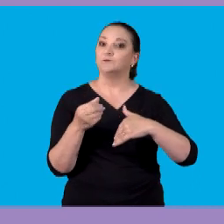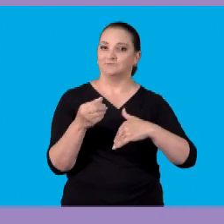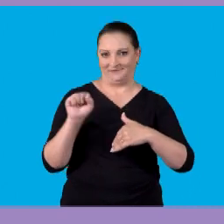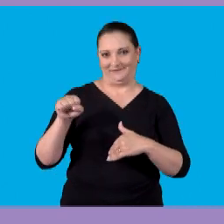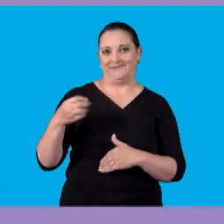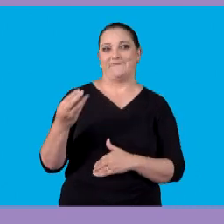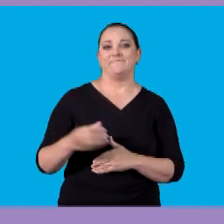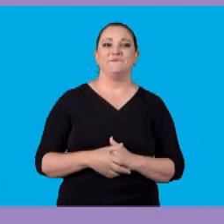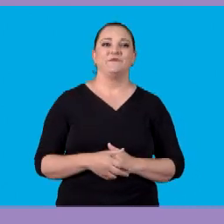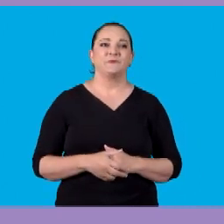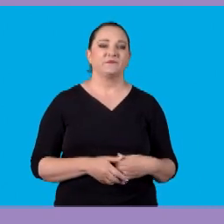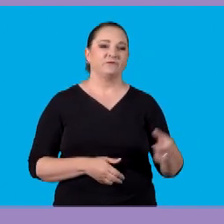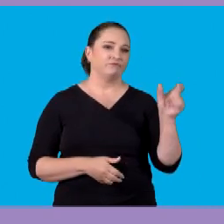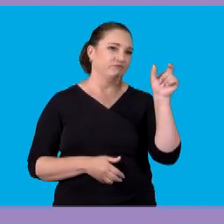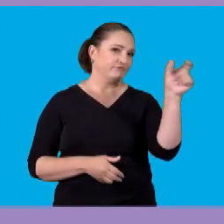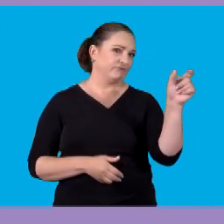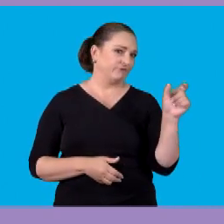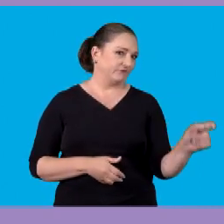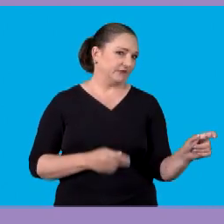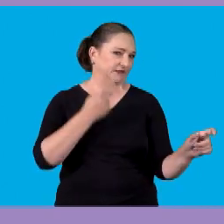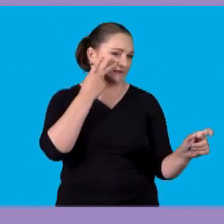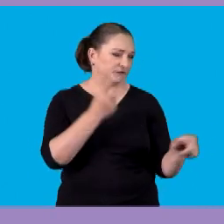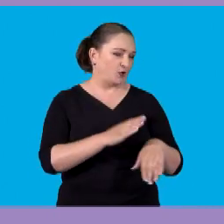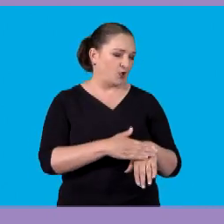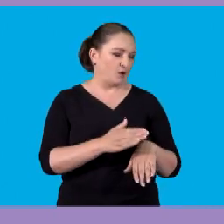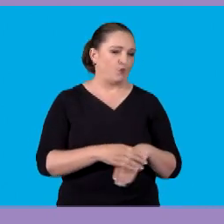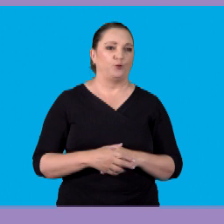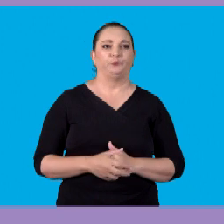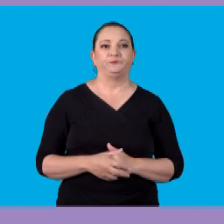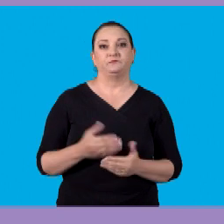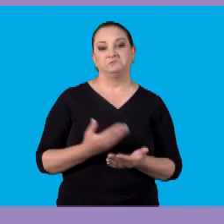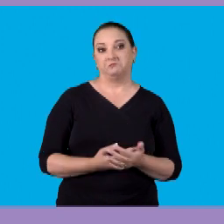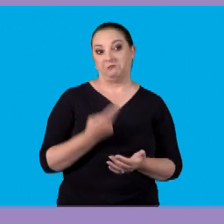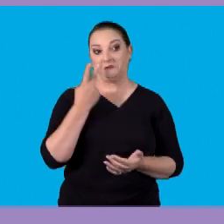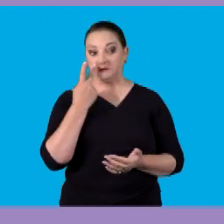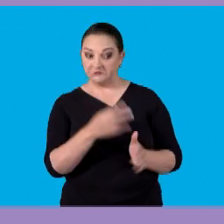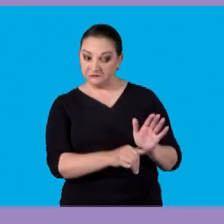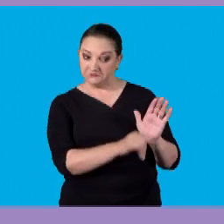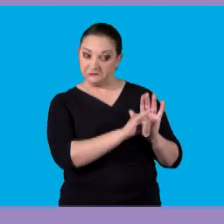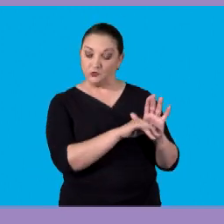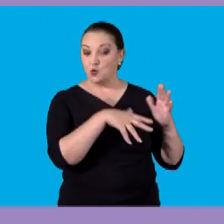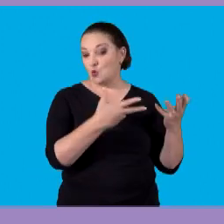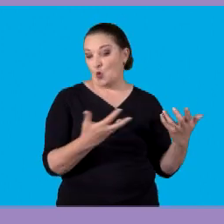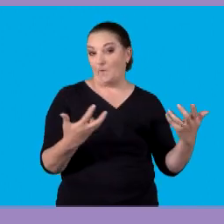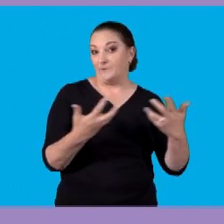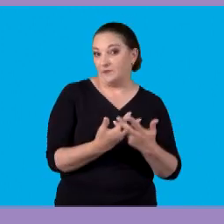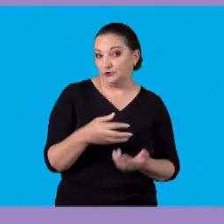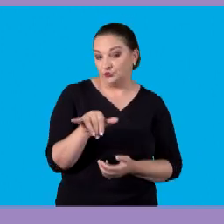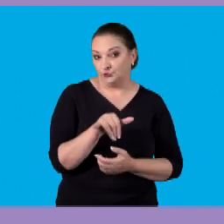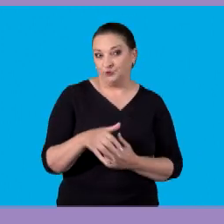equal. Let's look at the other properties that we can identify or match with